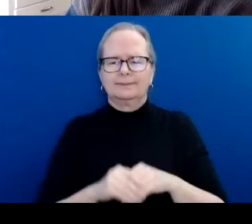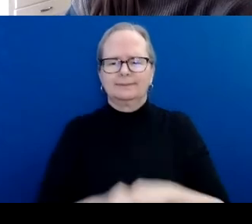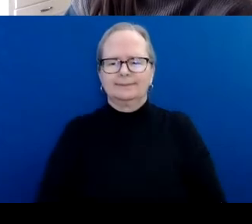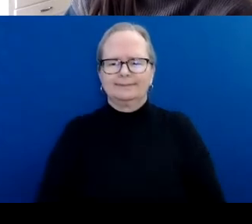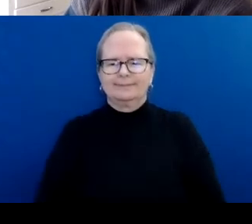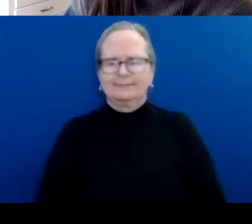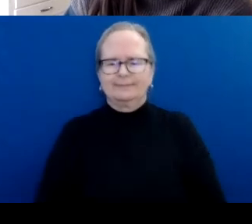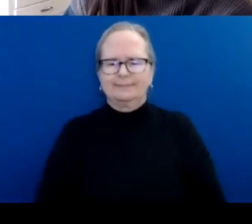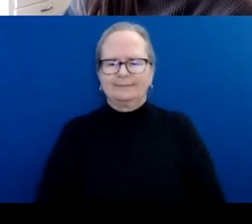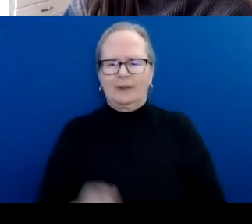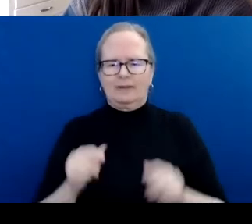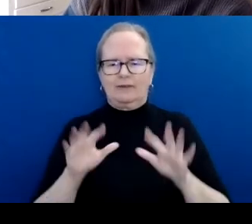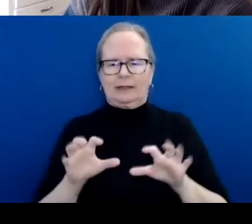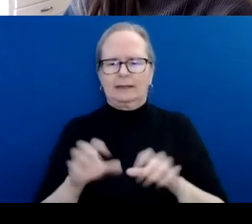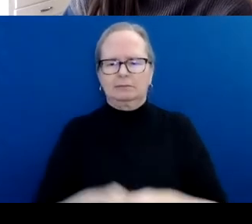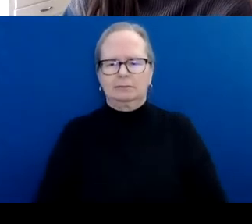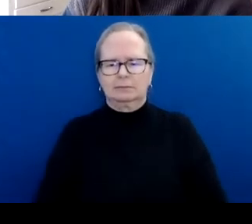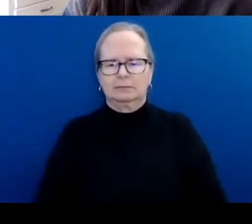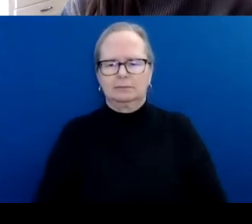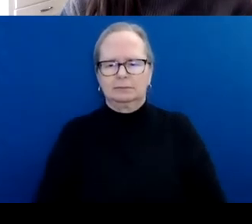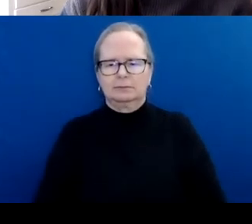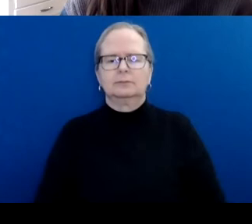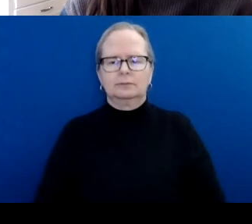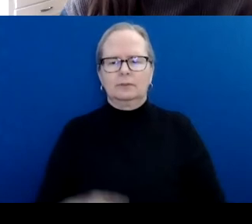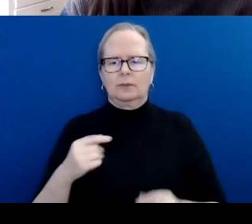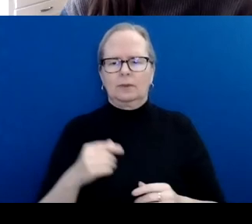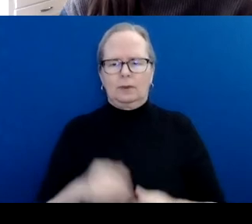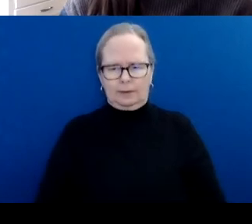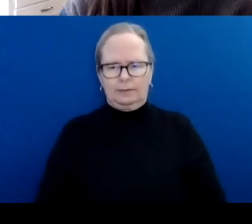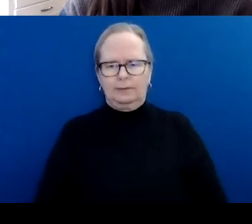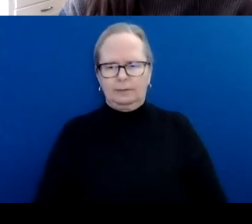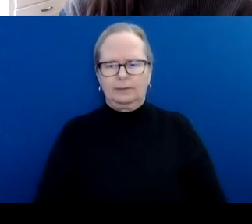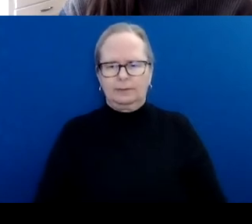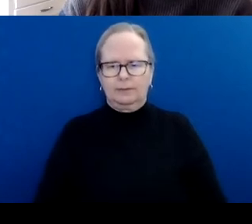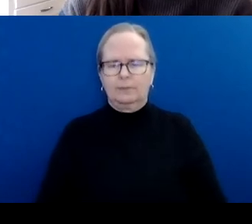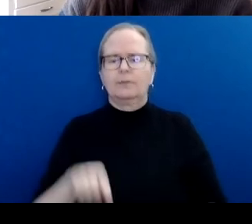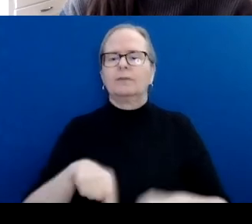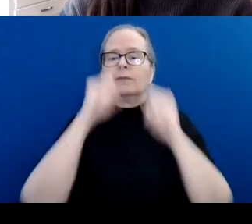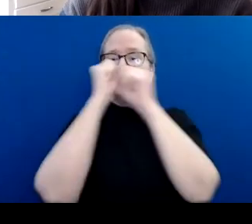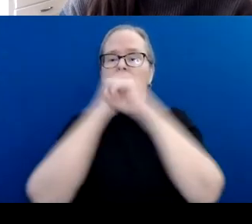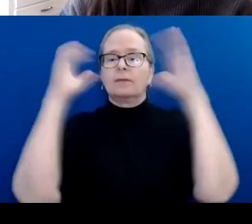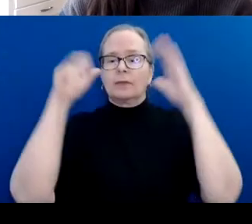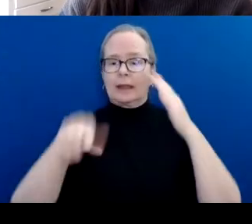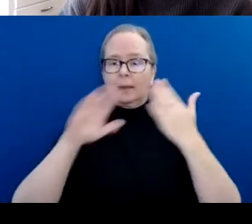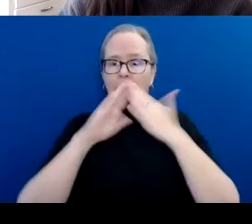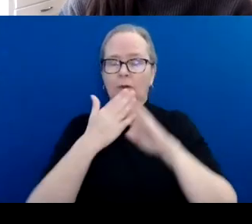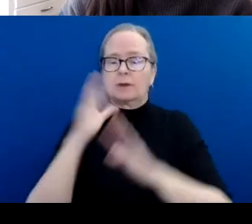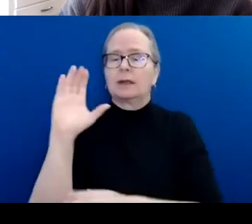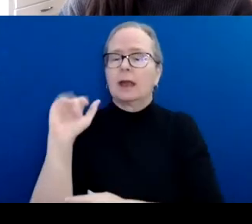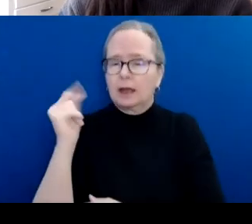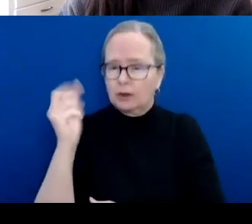A city where Calgarians of all backgrounds can access, create, and participate in art